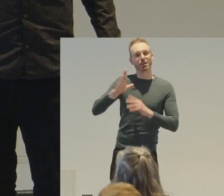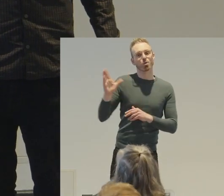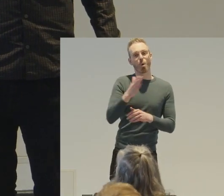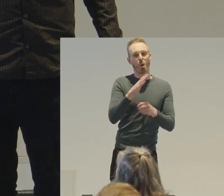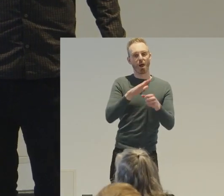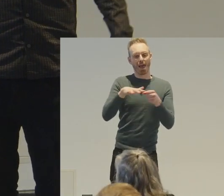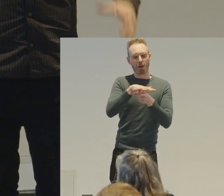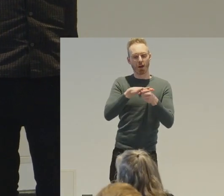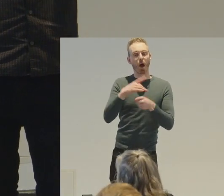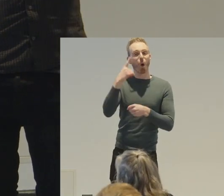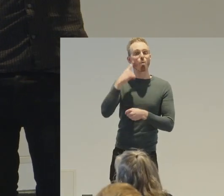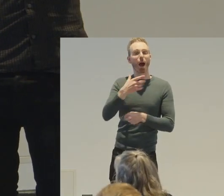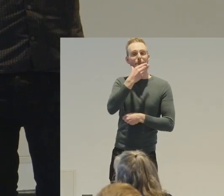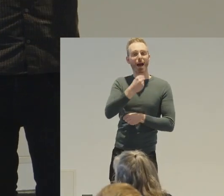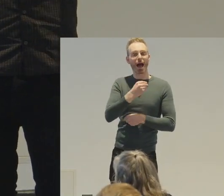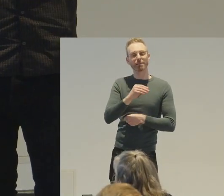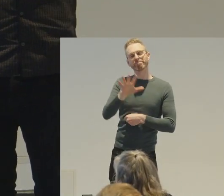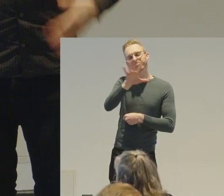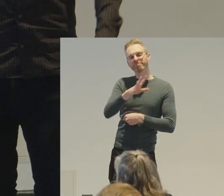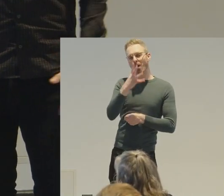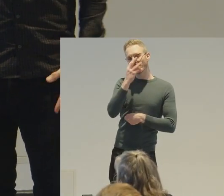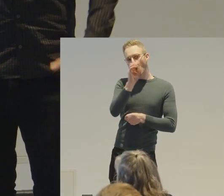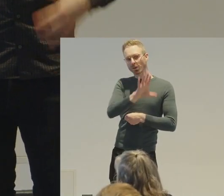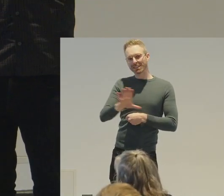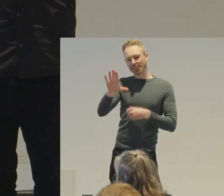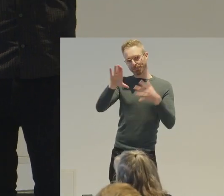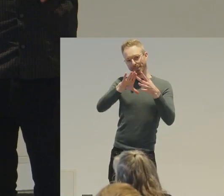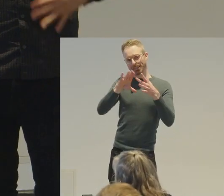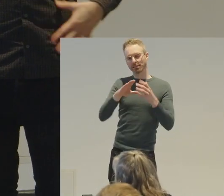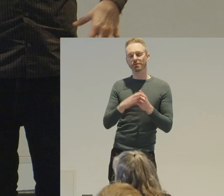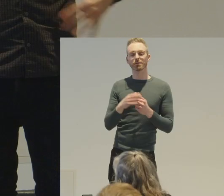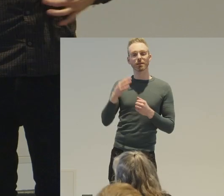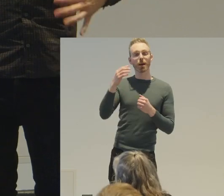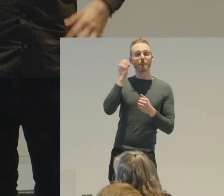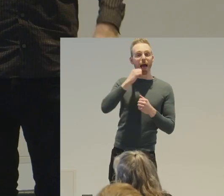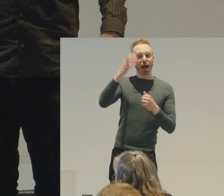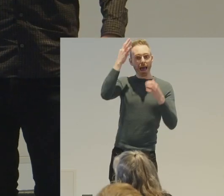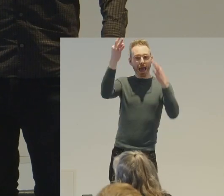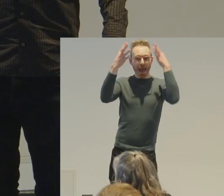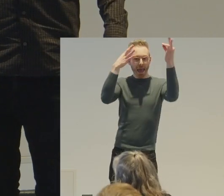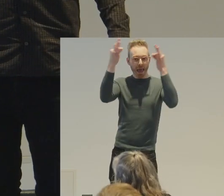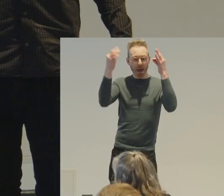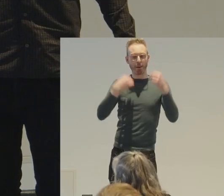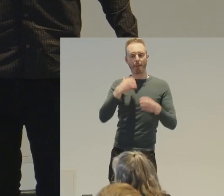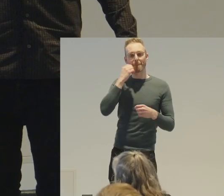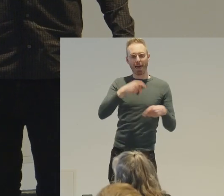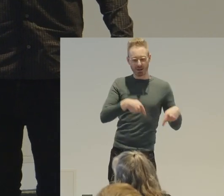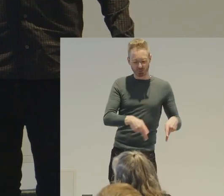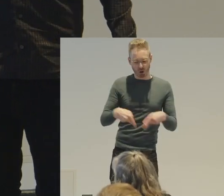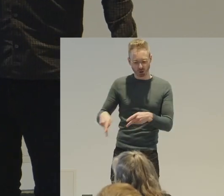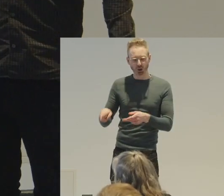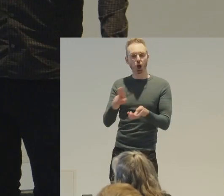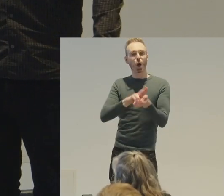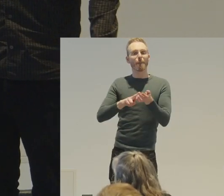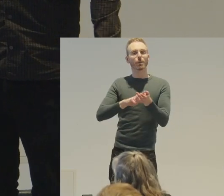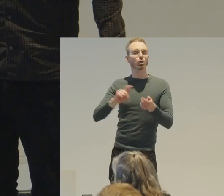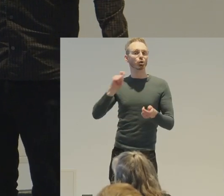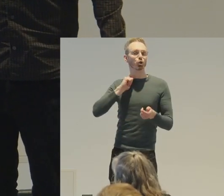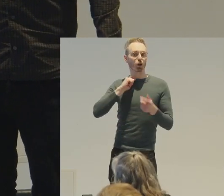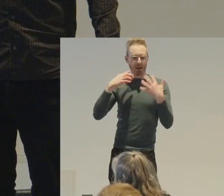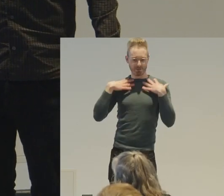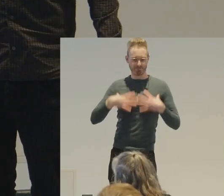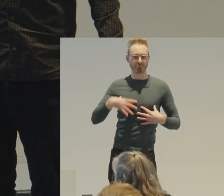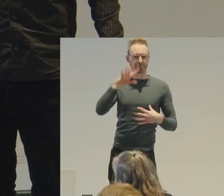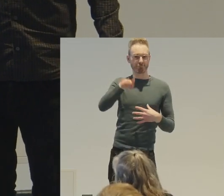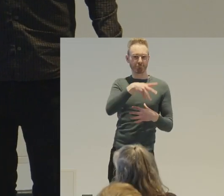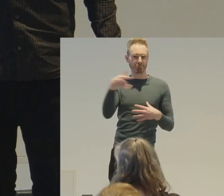in his mid-40s with short, spiky hair, black trousers, and a blue checkered shirt. Not as good as yours, Charlene, though, I